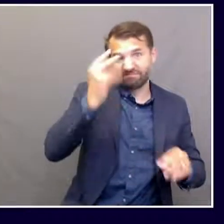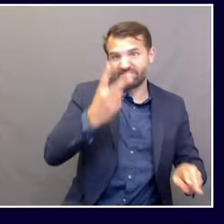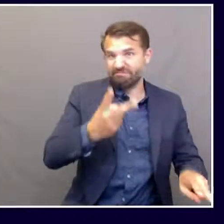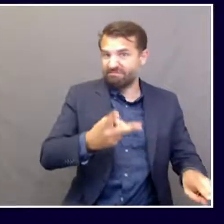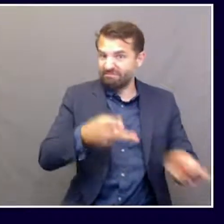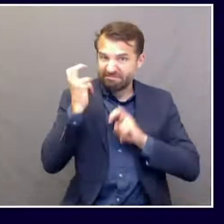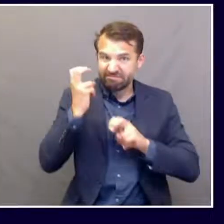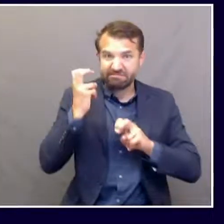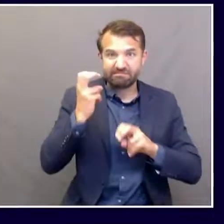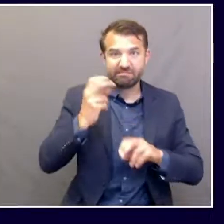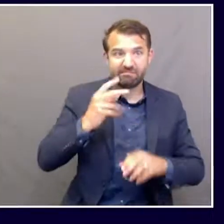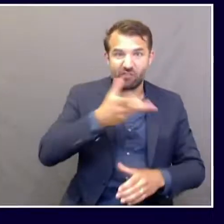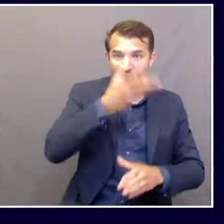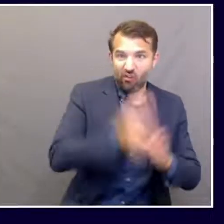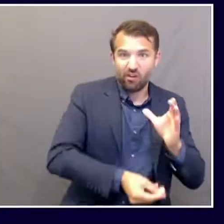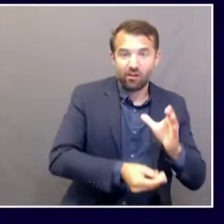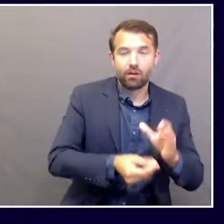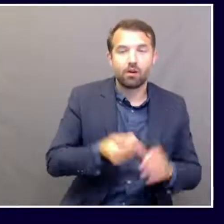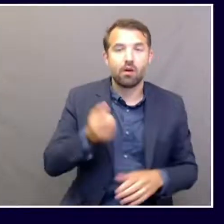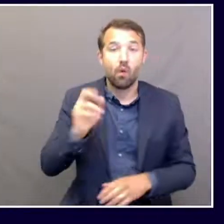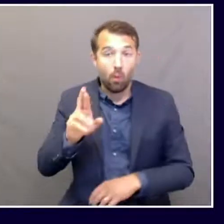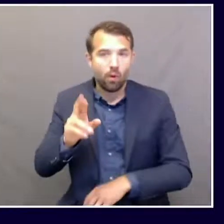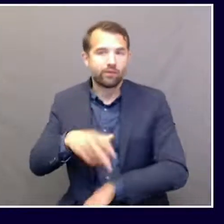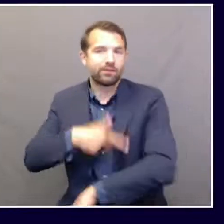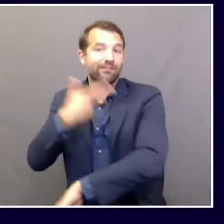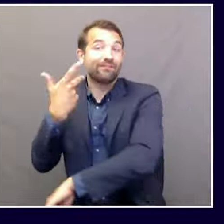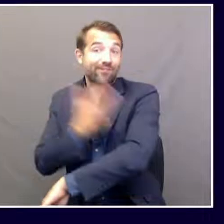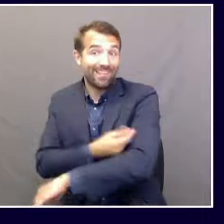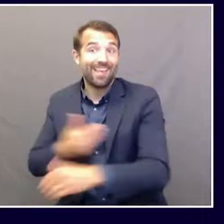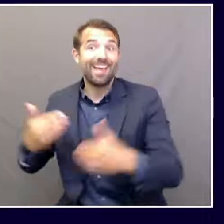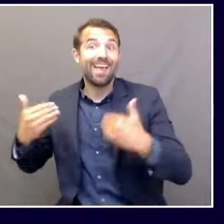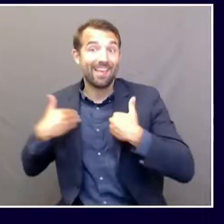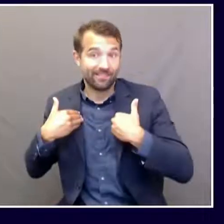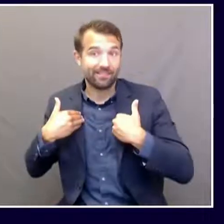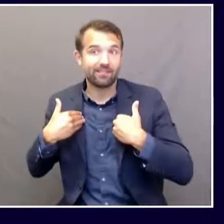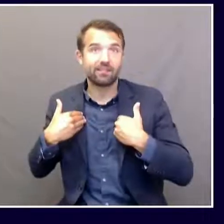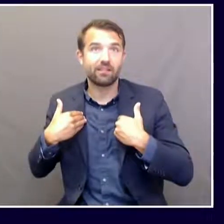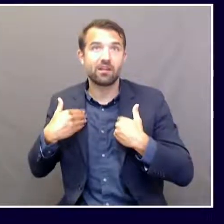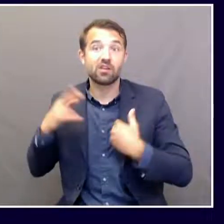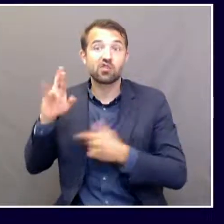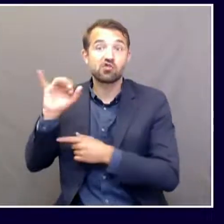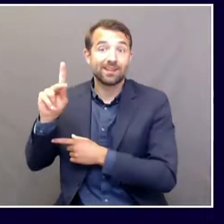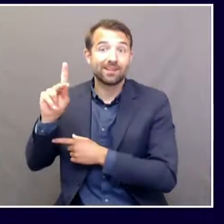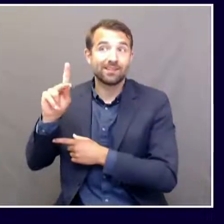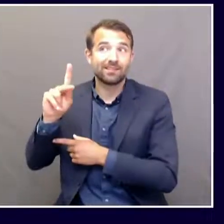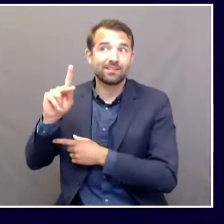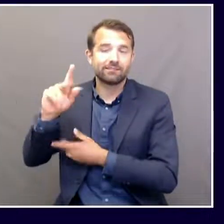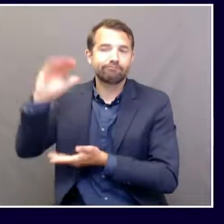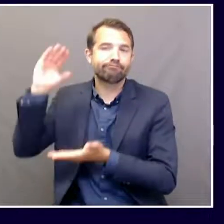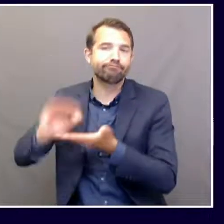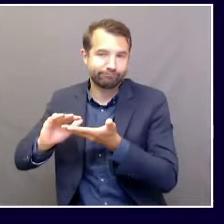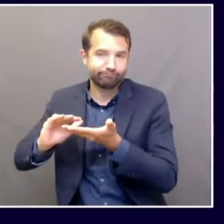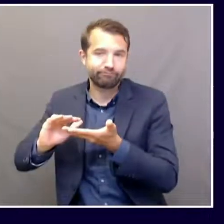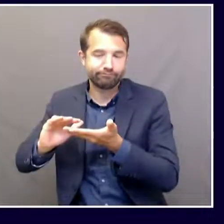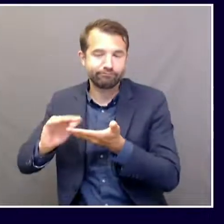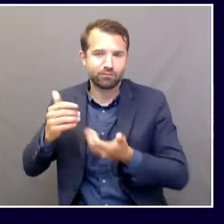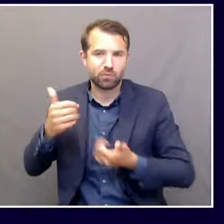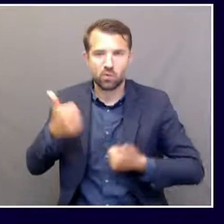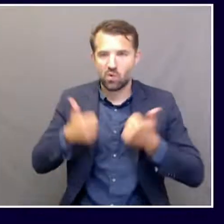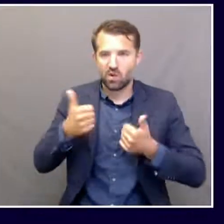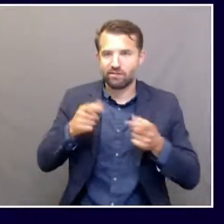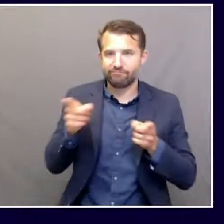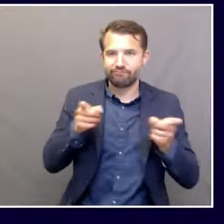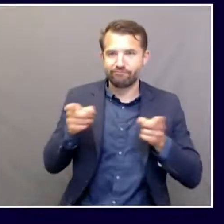equivocation that one of the best ways, the best way to reduce your likelihood of death or hospitalization with severe